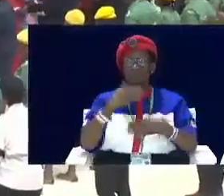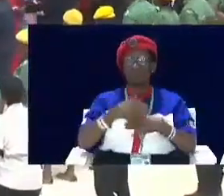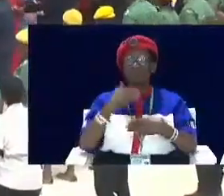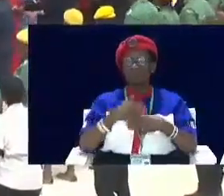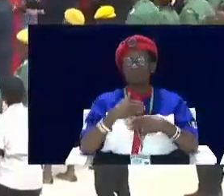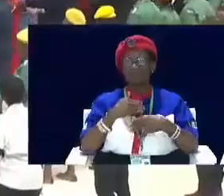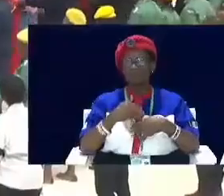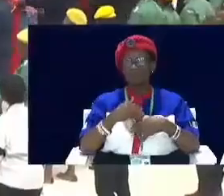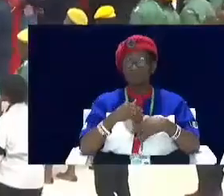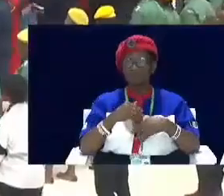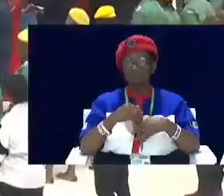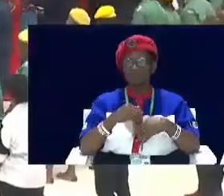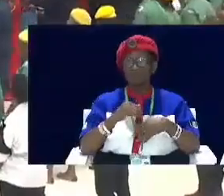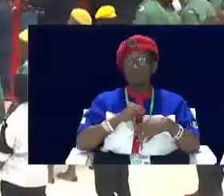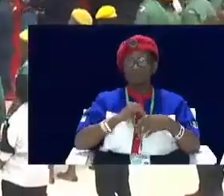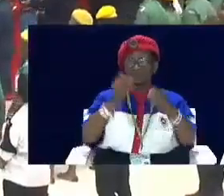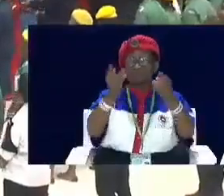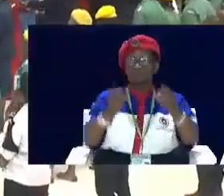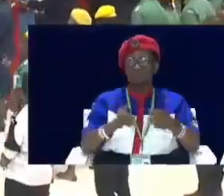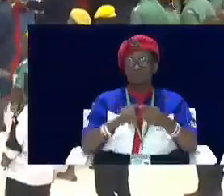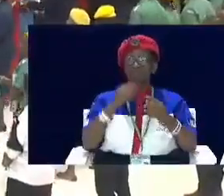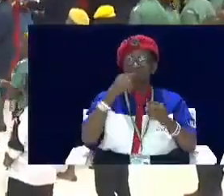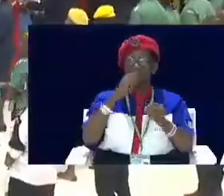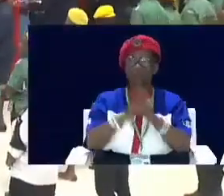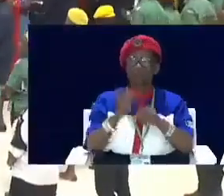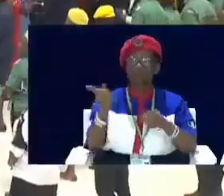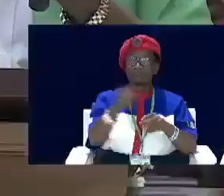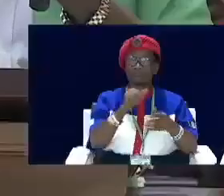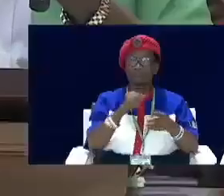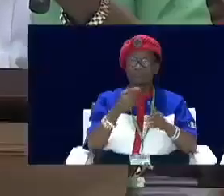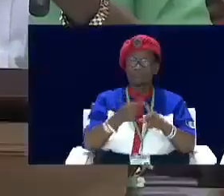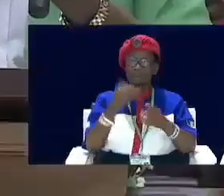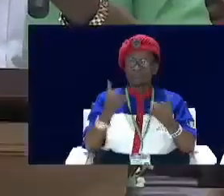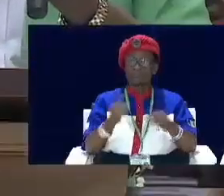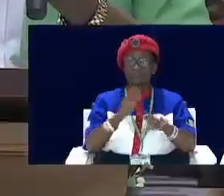I want to promise you from now on I'll be praying for you.